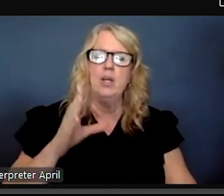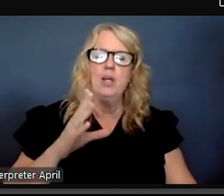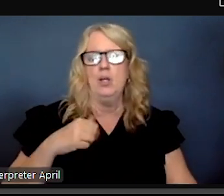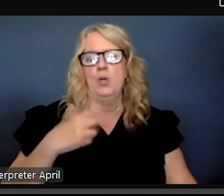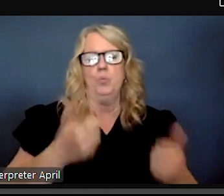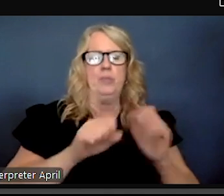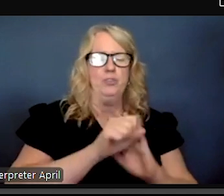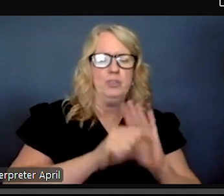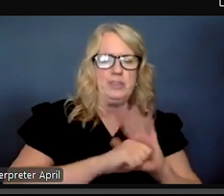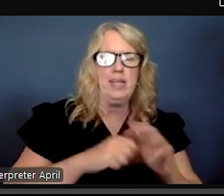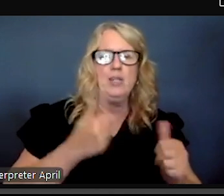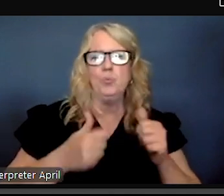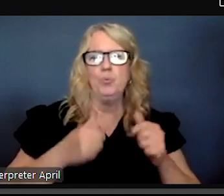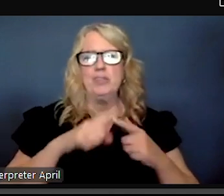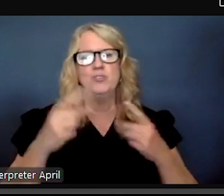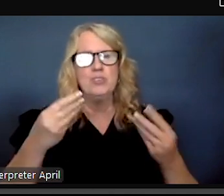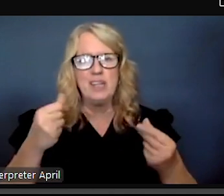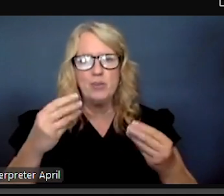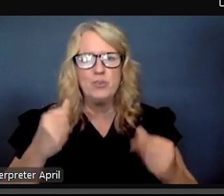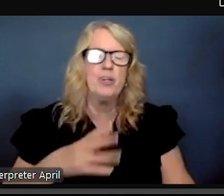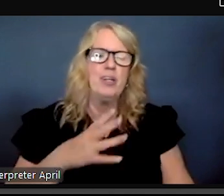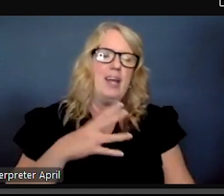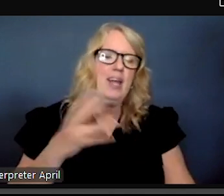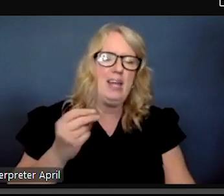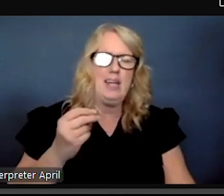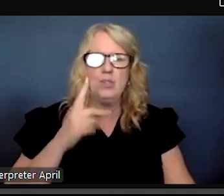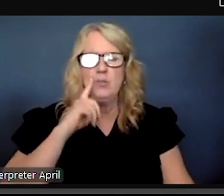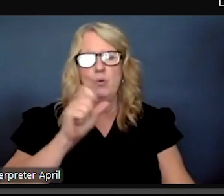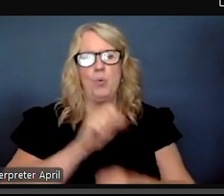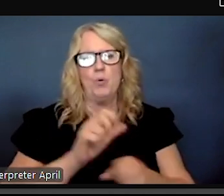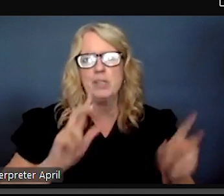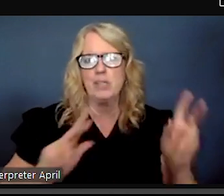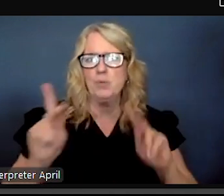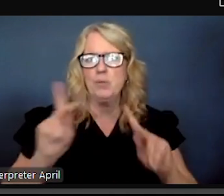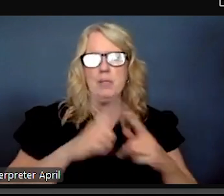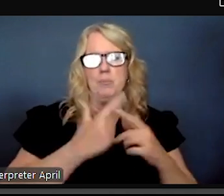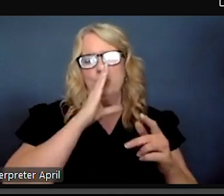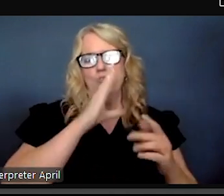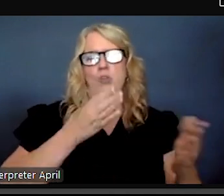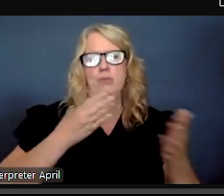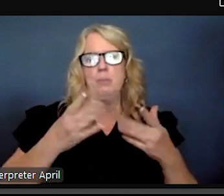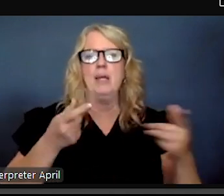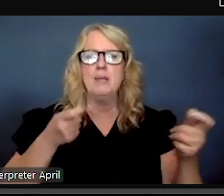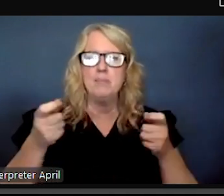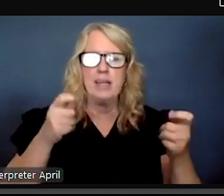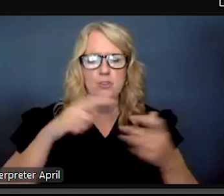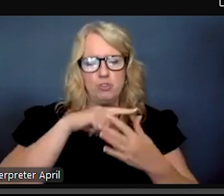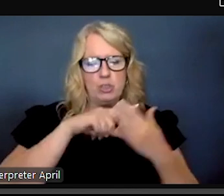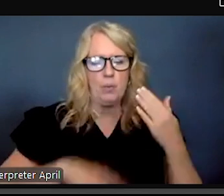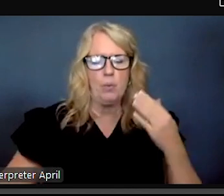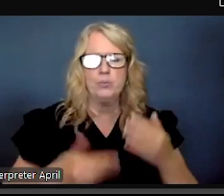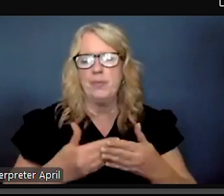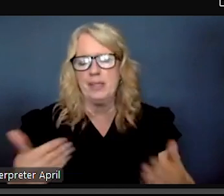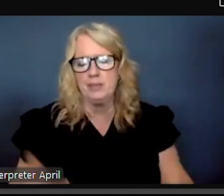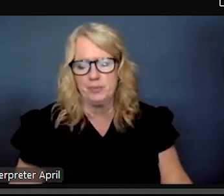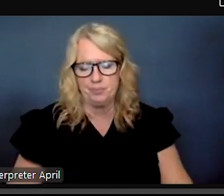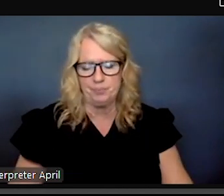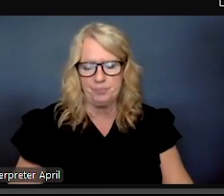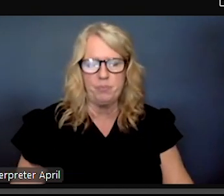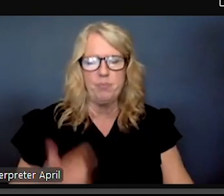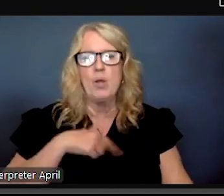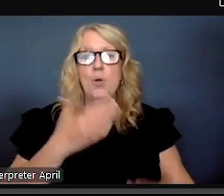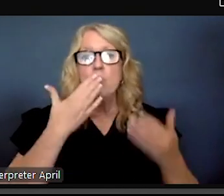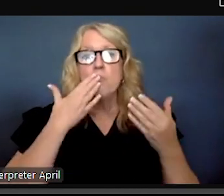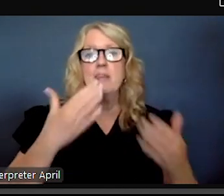what states need, what territories need, and working with people in direct service and managing those things. We thank